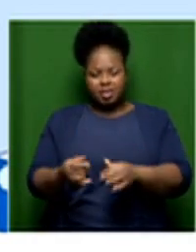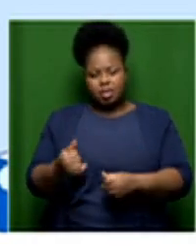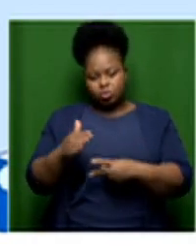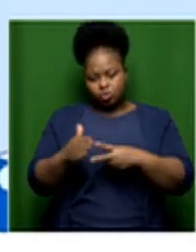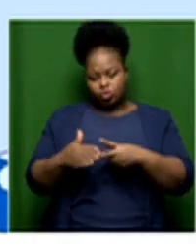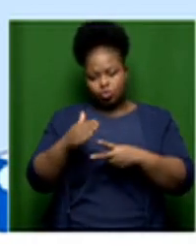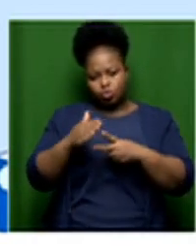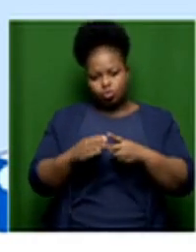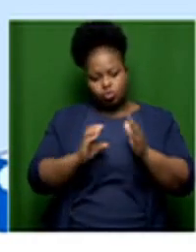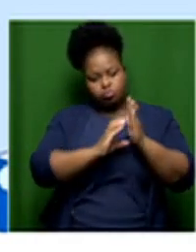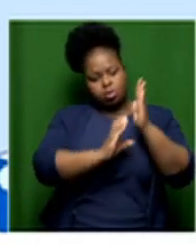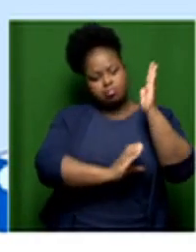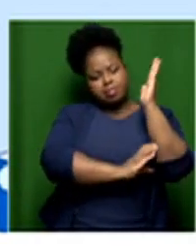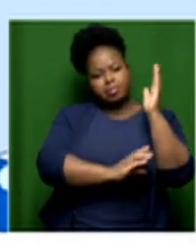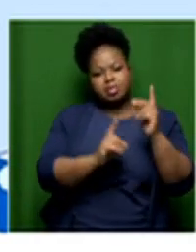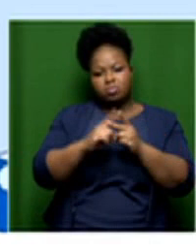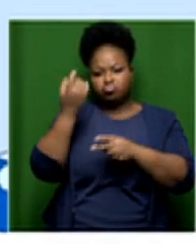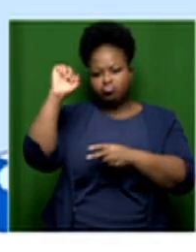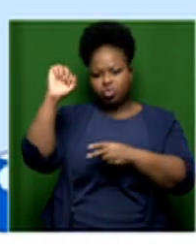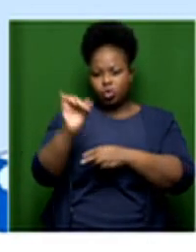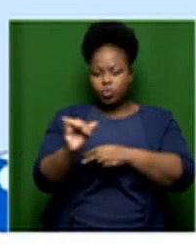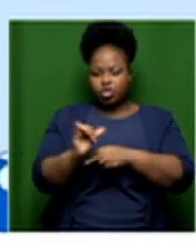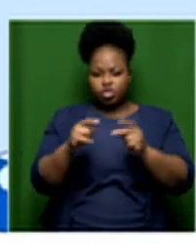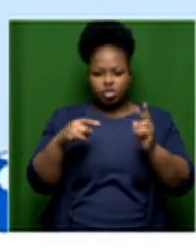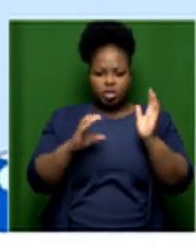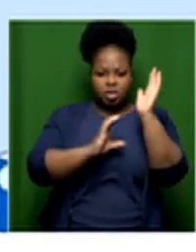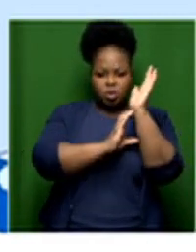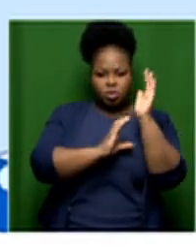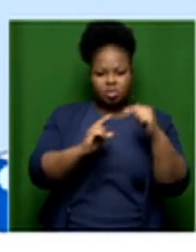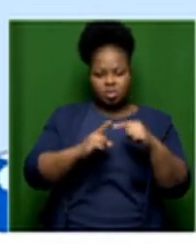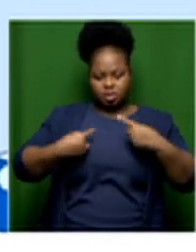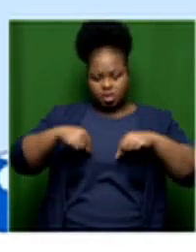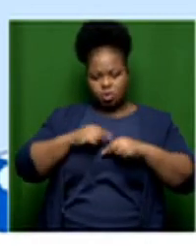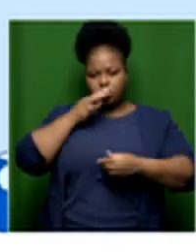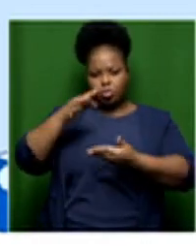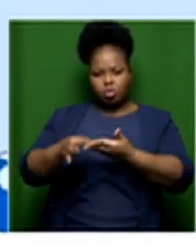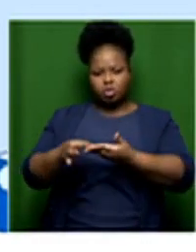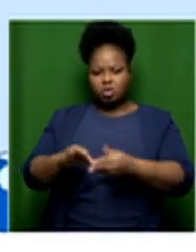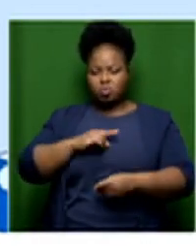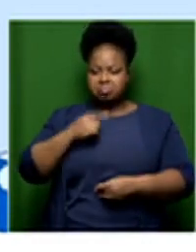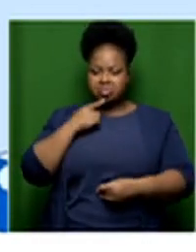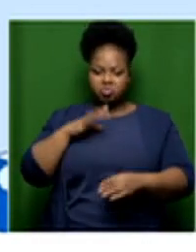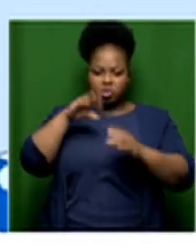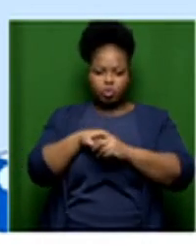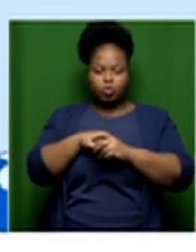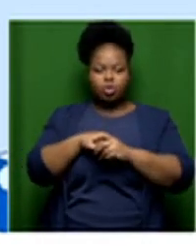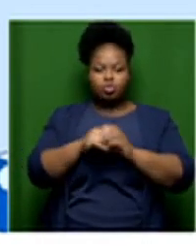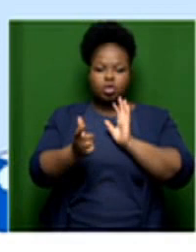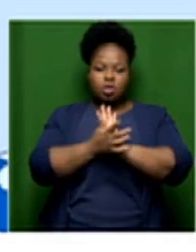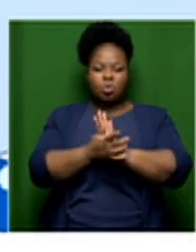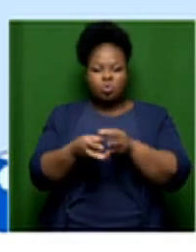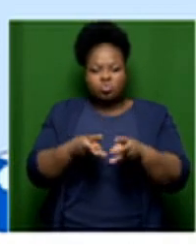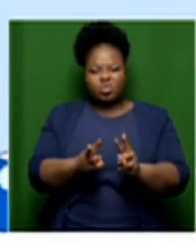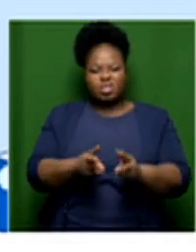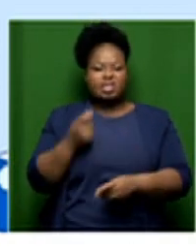two clauses that the committee rejected related to our proposal to include into the law